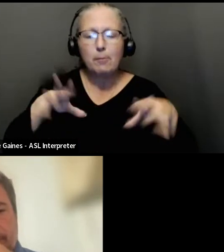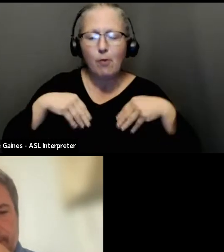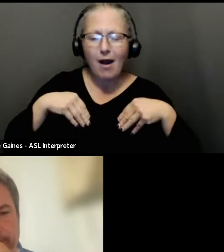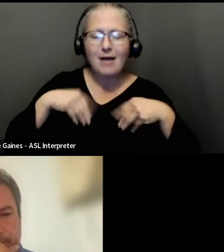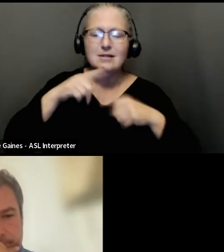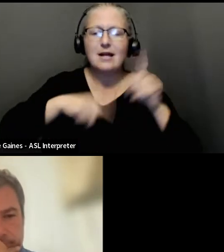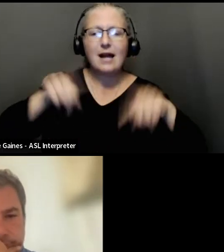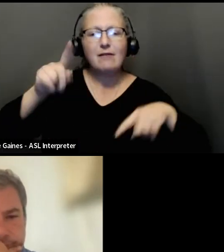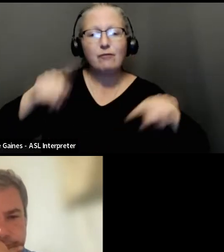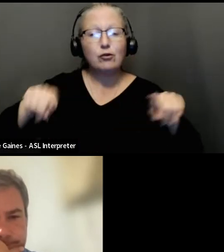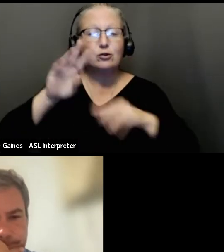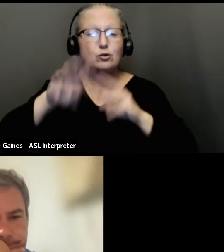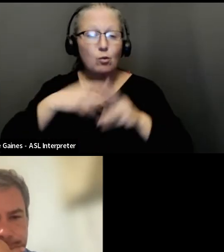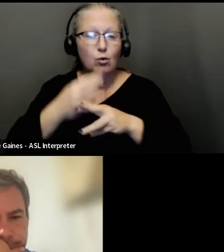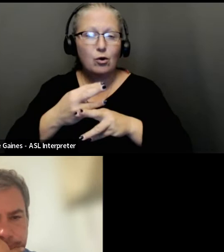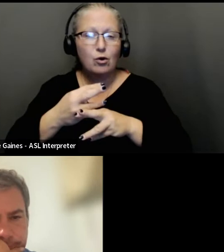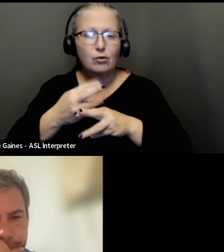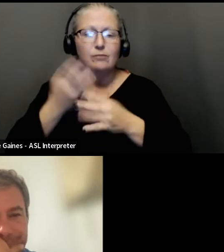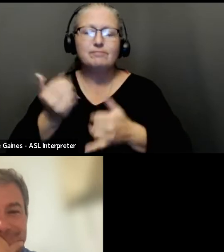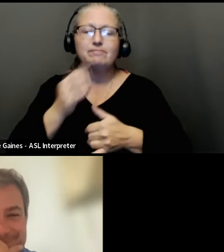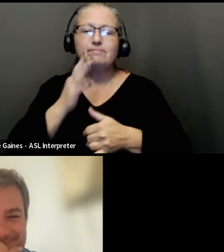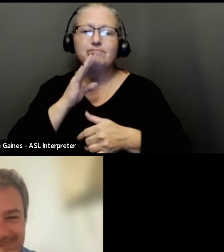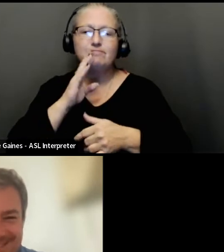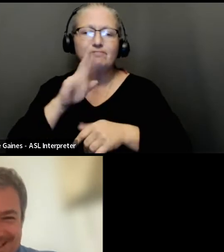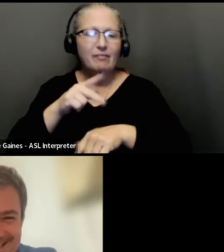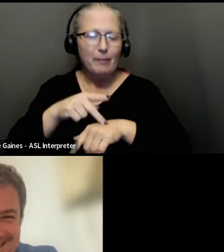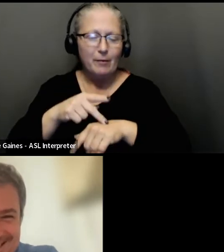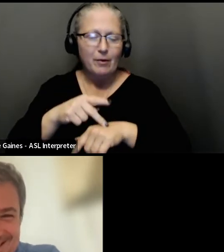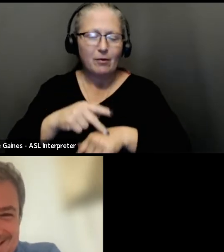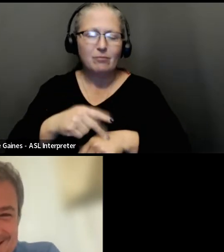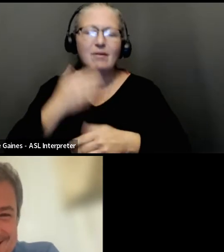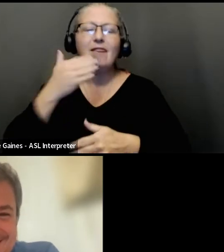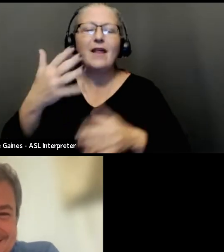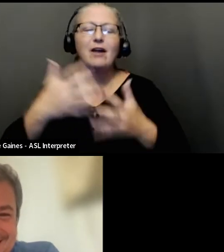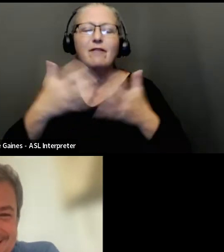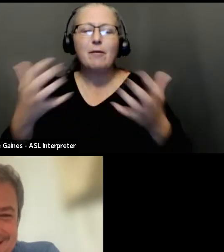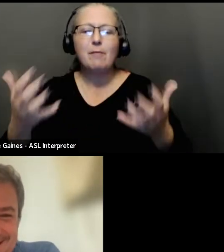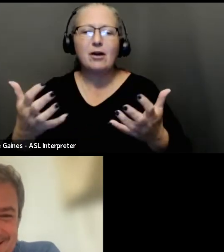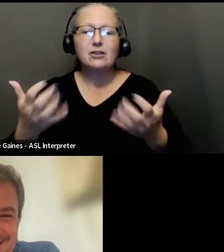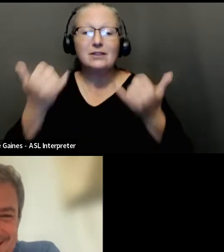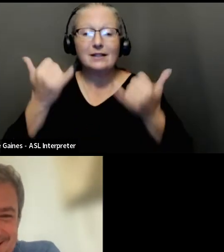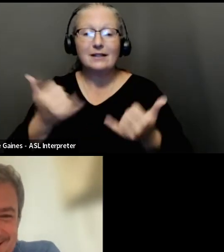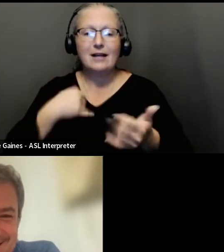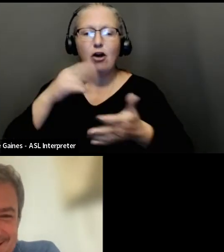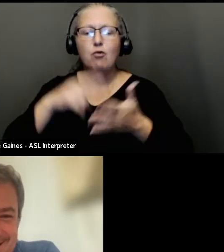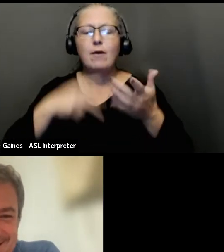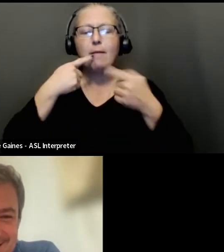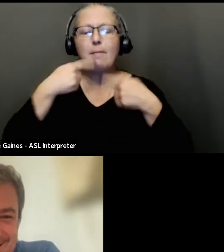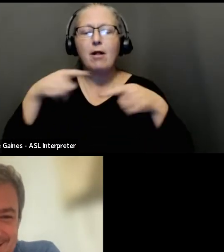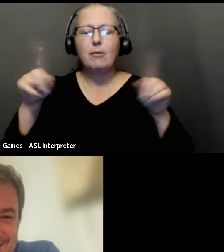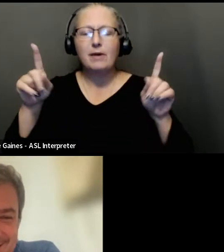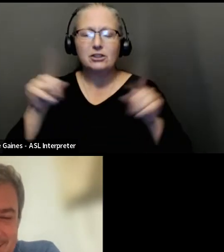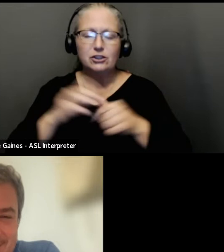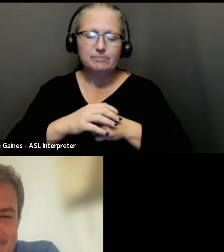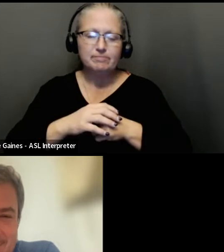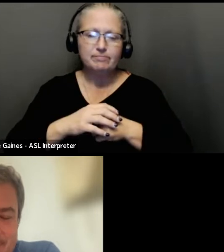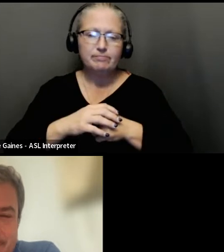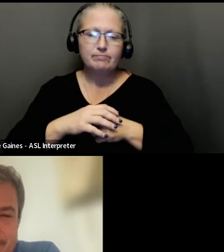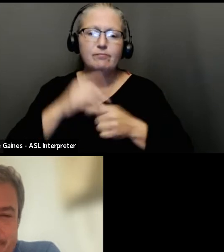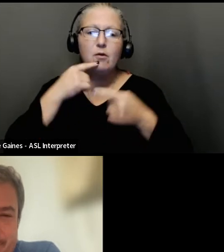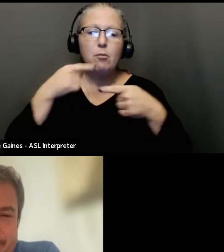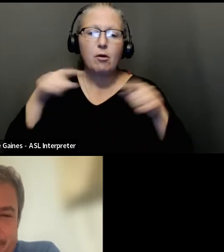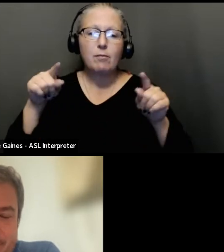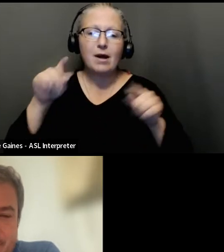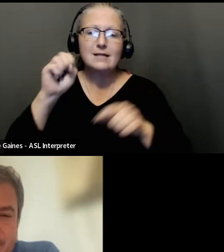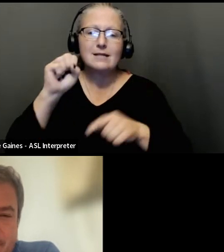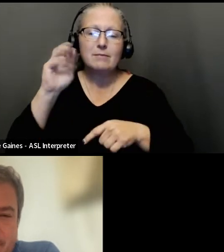live in. Maraming salamat po. Thank you very much. And now I will read the proclamation. Proclamation,